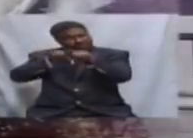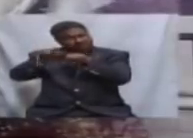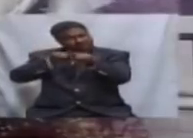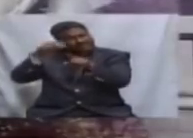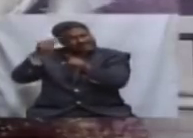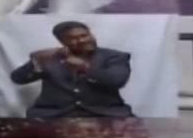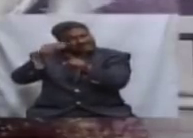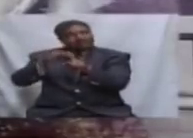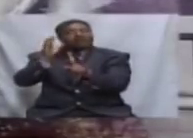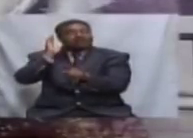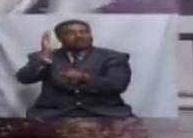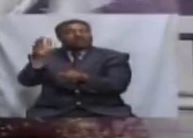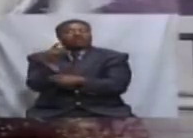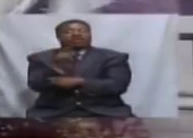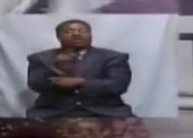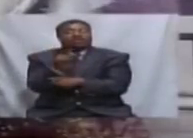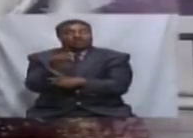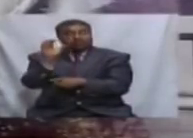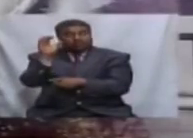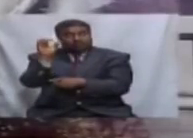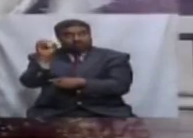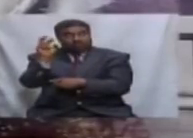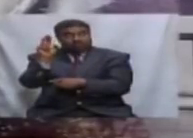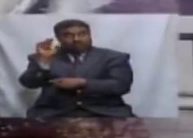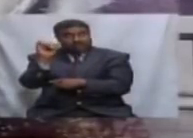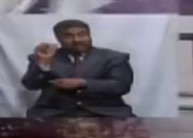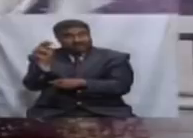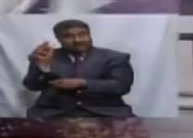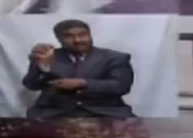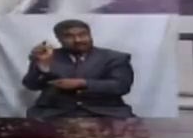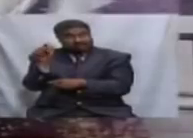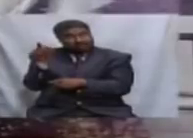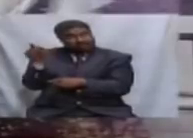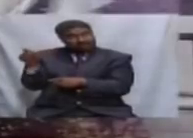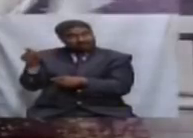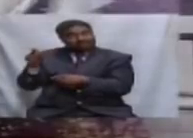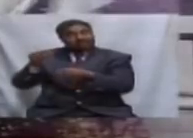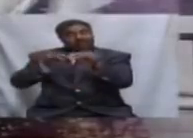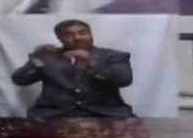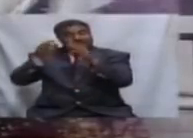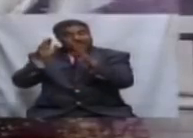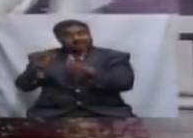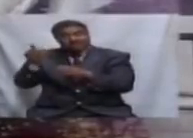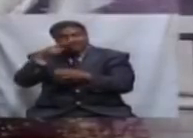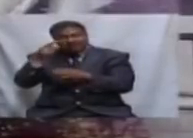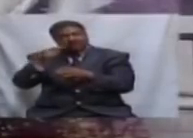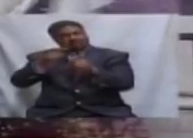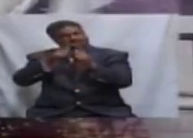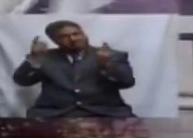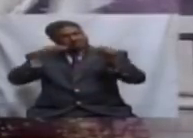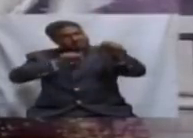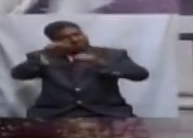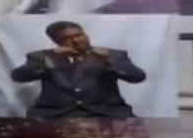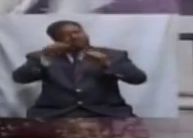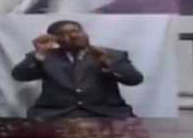on imparting women with skills in business and also help those in business linkages and synergies. The First Lady, who is AWEP